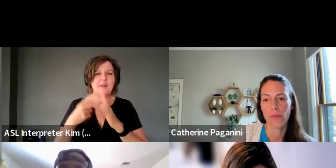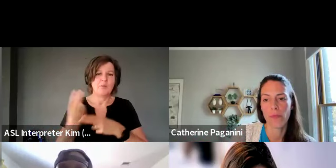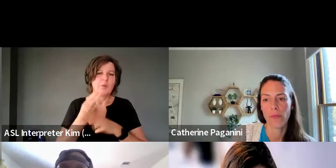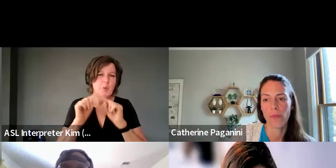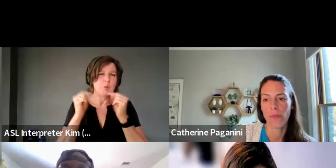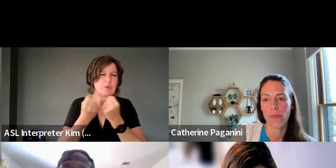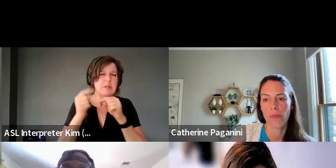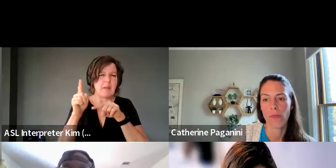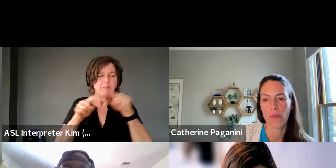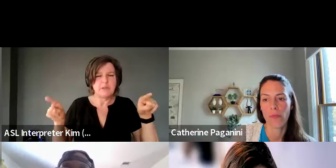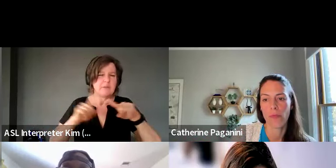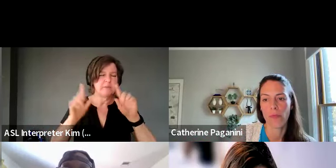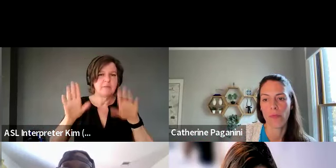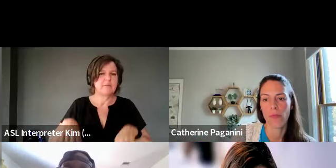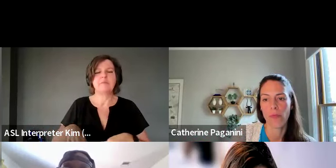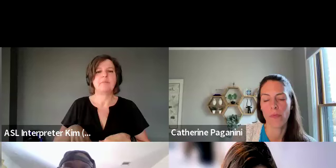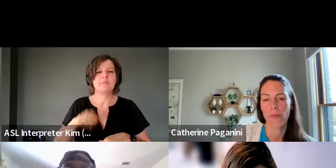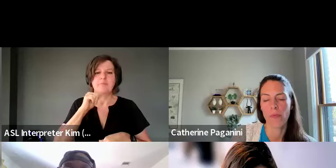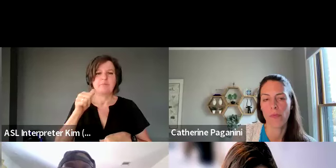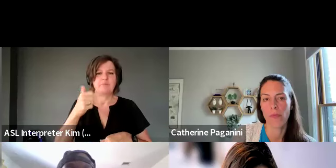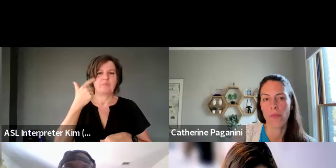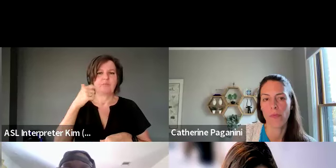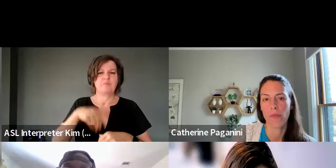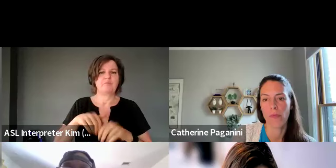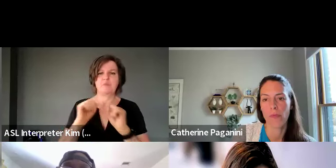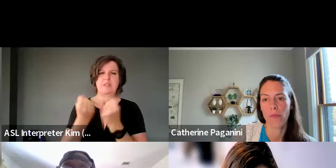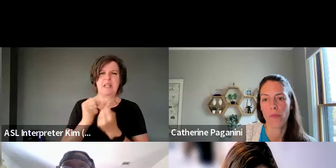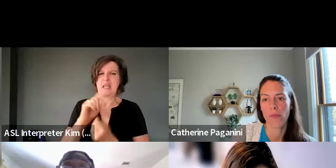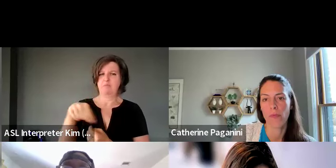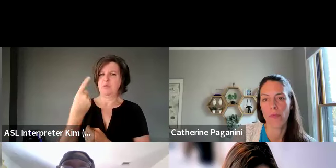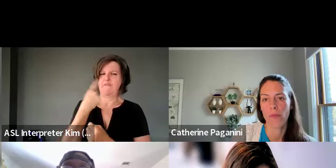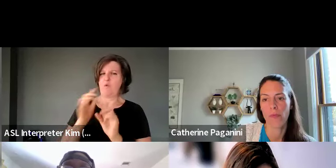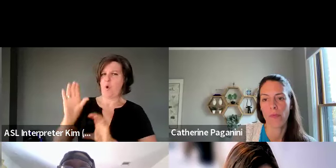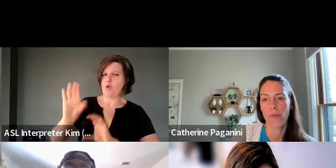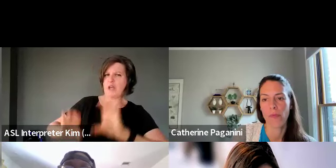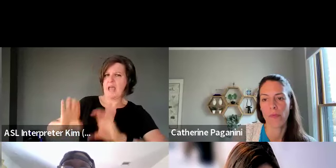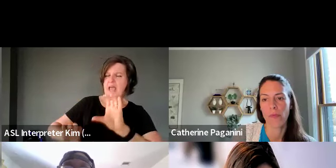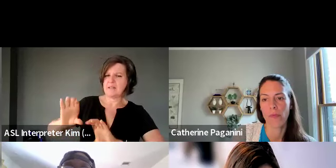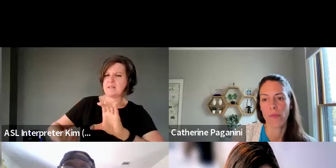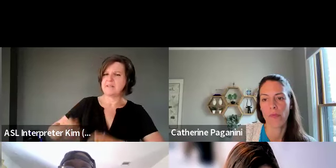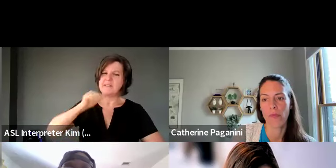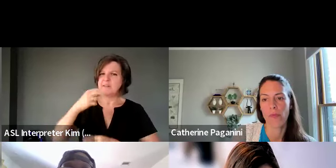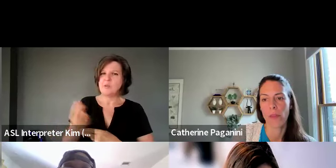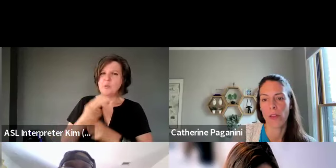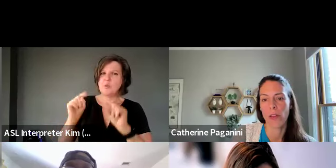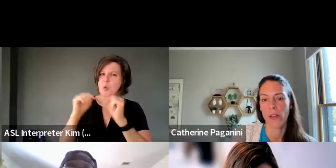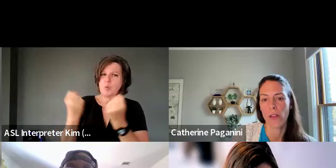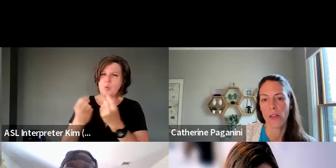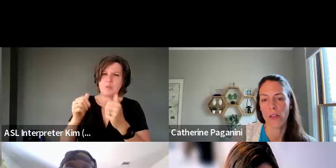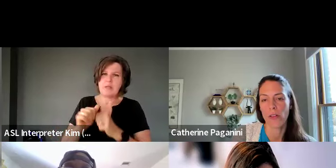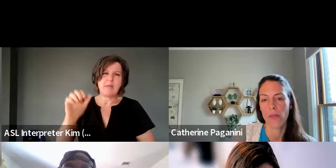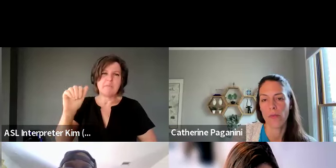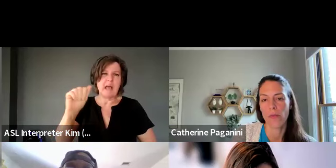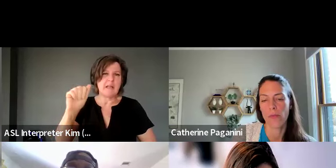is only for chat. Themes is just used for chatting with each other. We don't use themes as an audiovisual